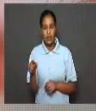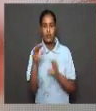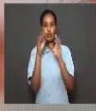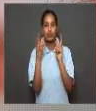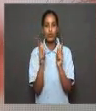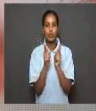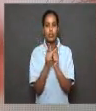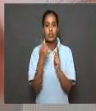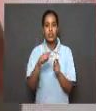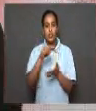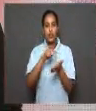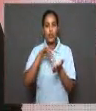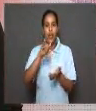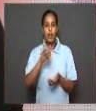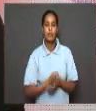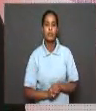the nuclei.